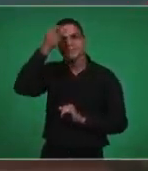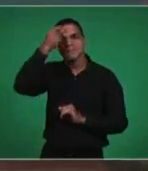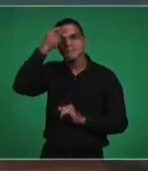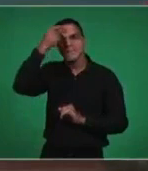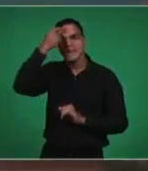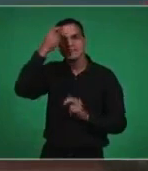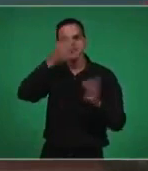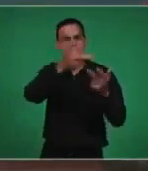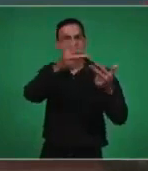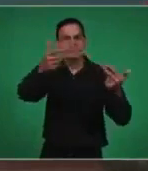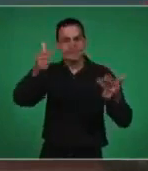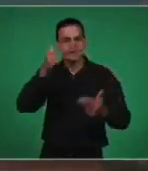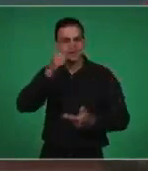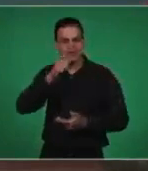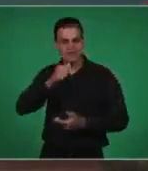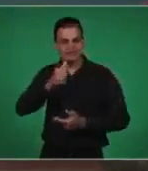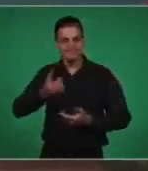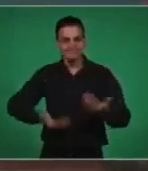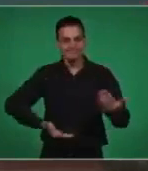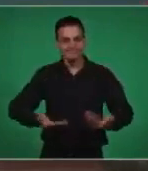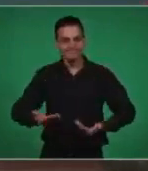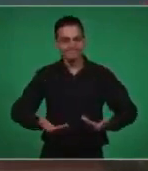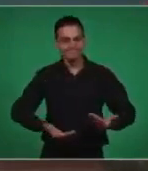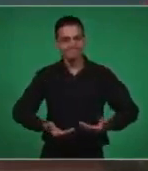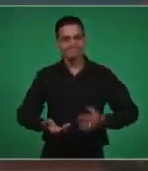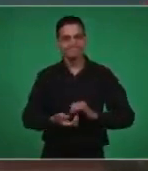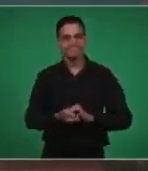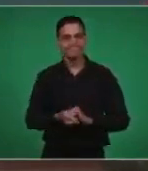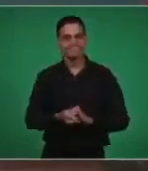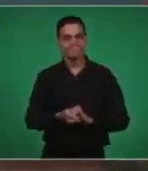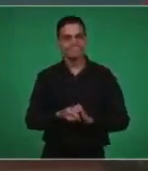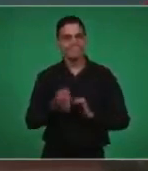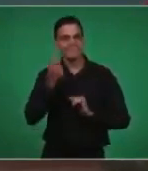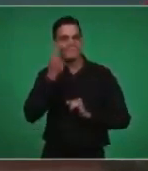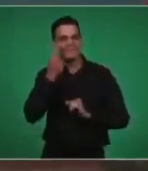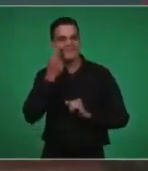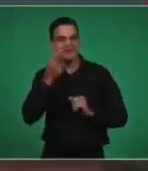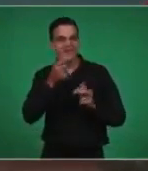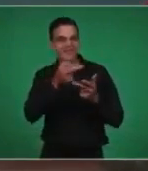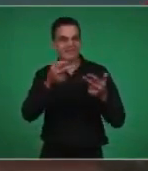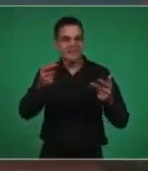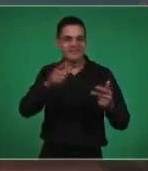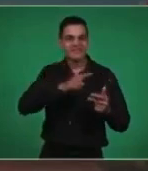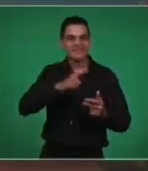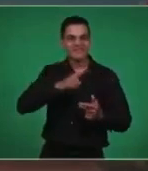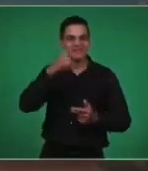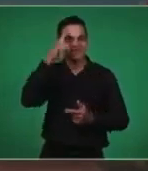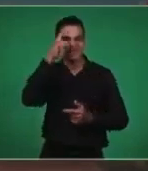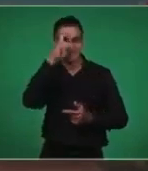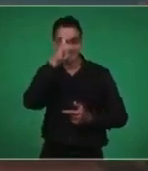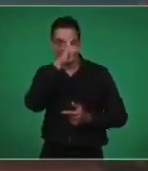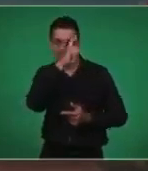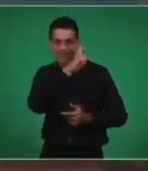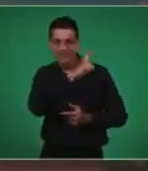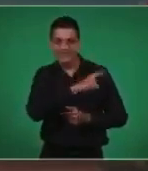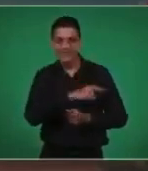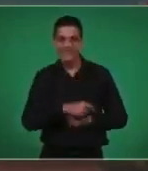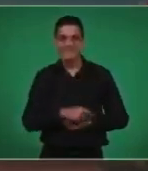The mind of many sisters here. A few of them have great difficulty. They have